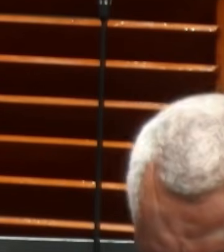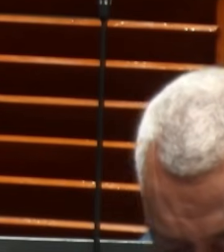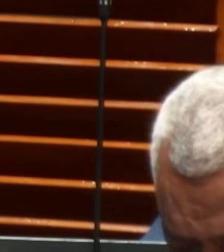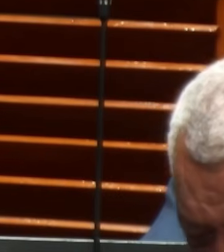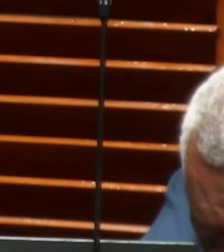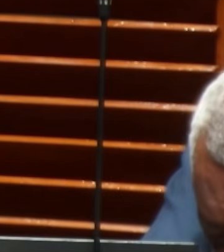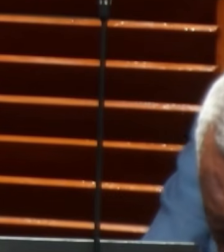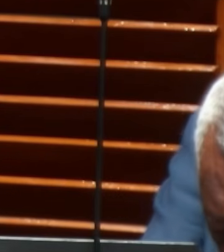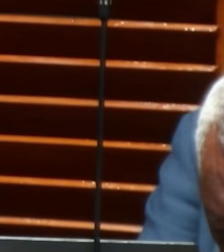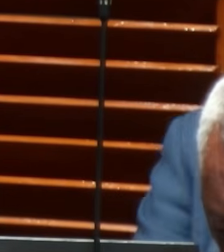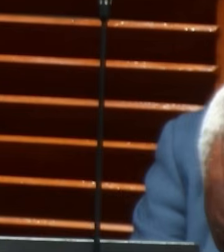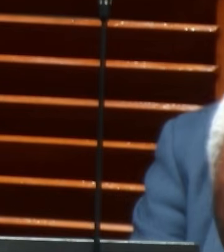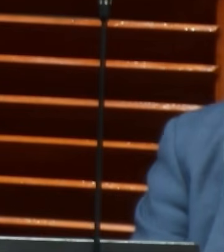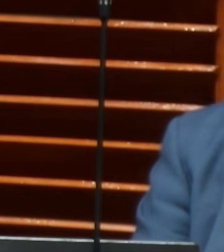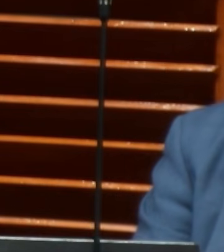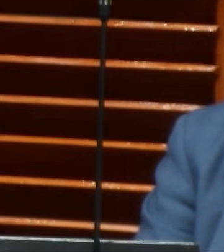to.